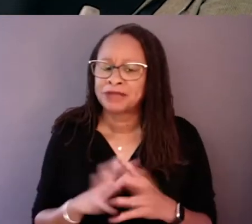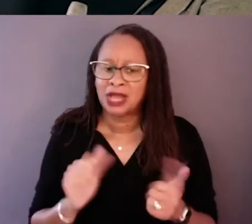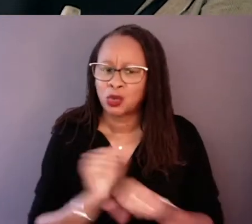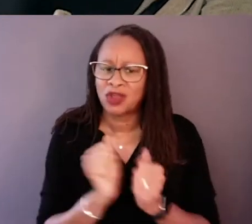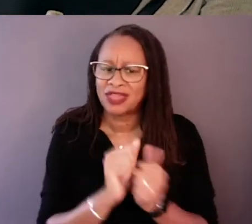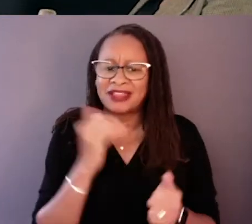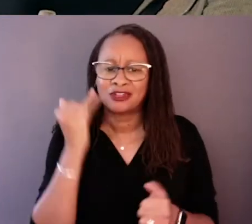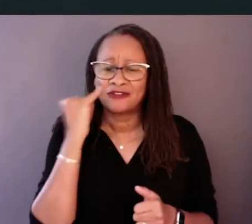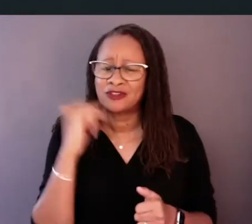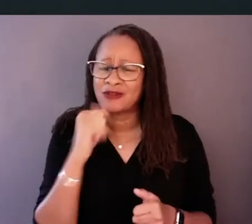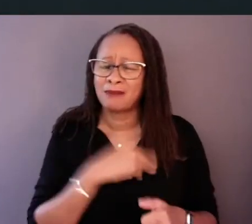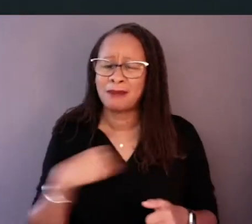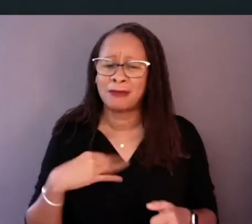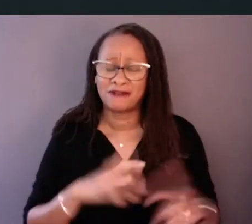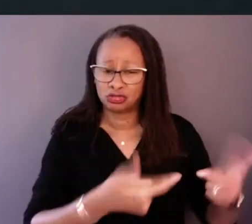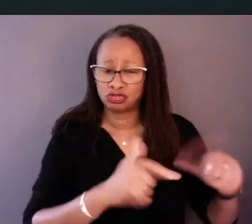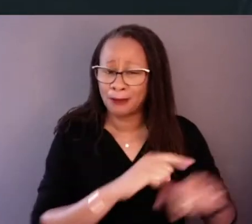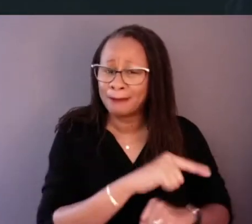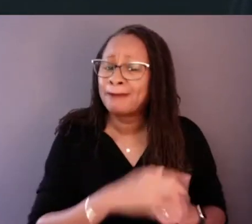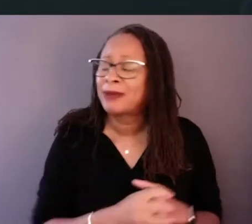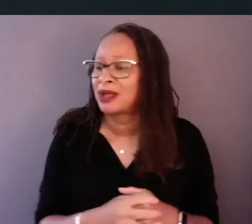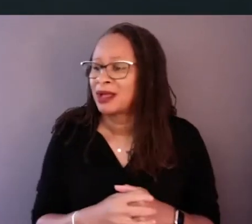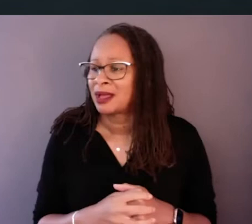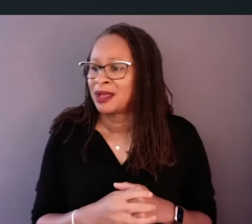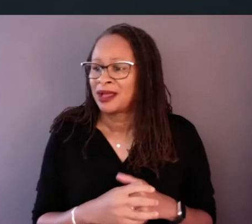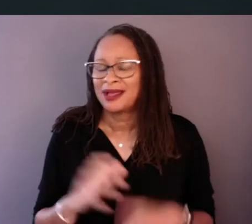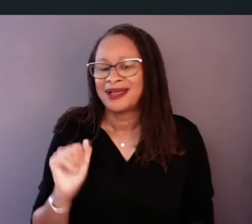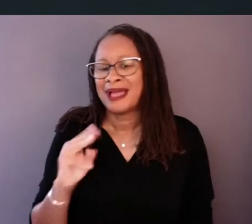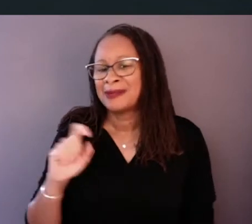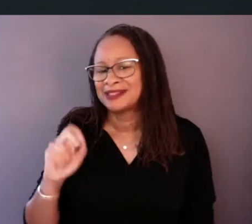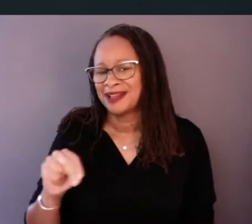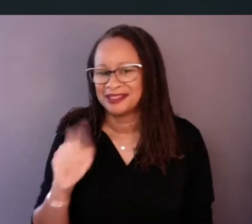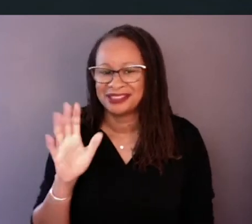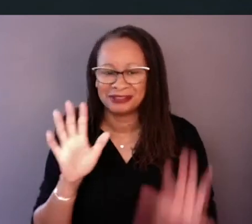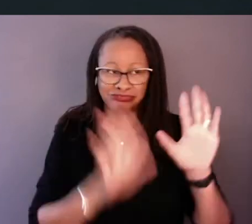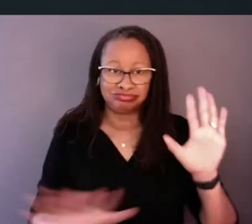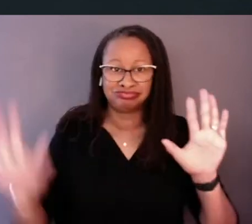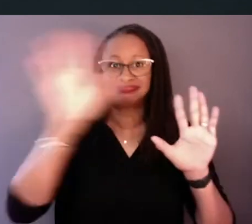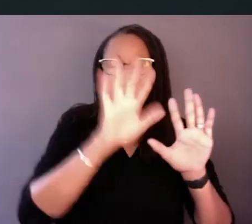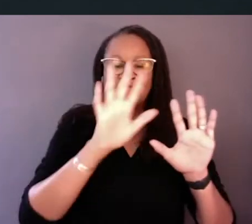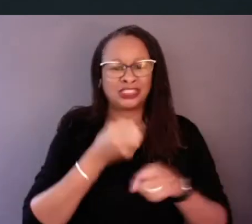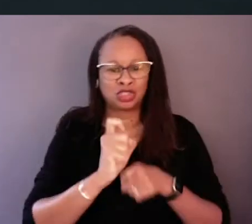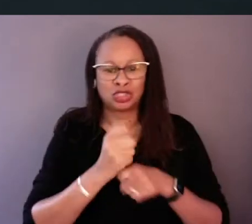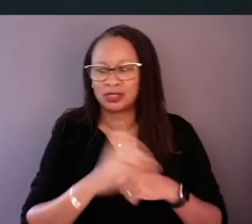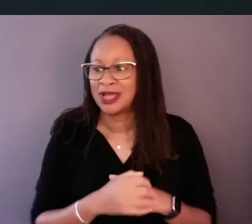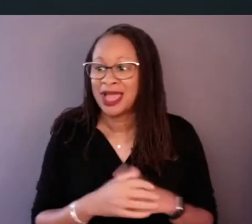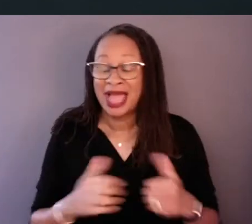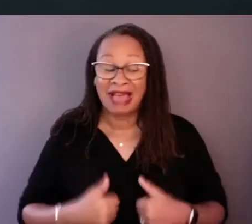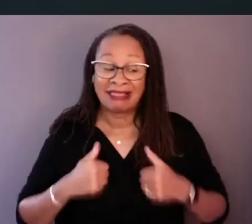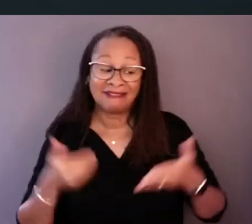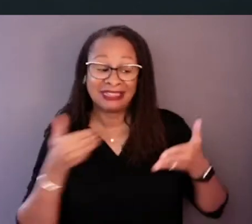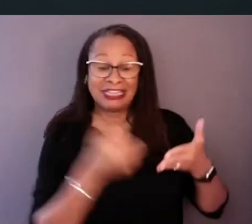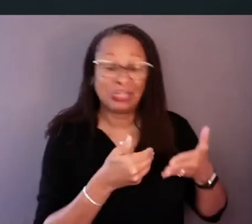So the distance in the Amazon, it's tricky. We say I do live near them, but near